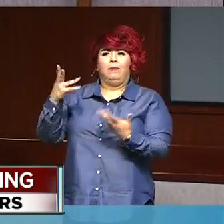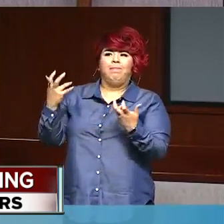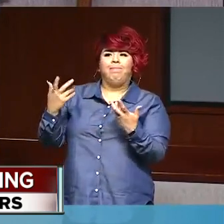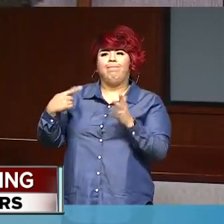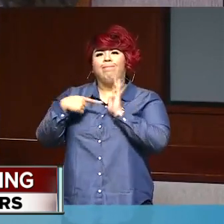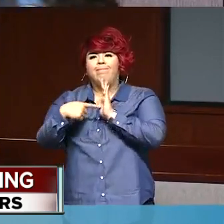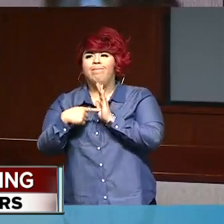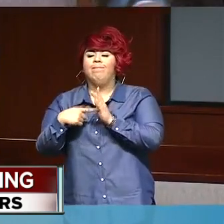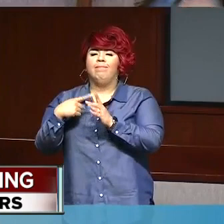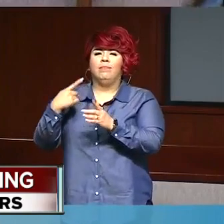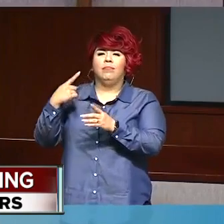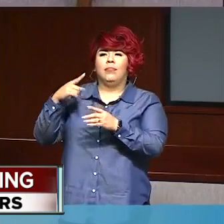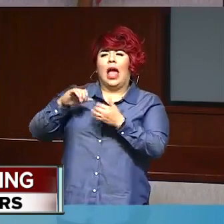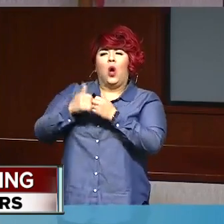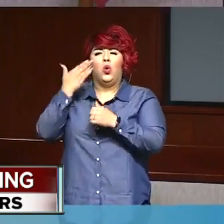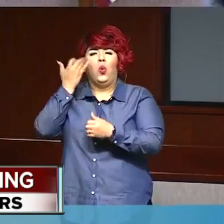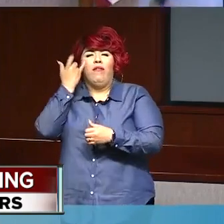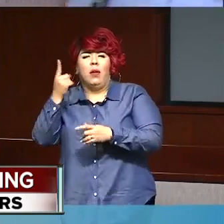your question.